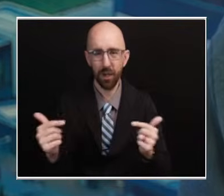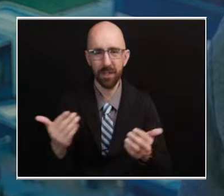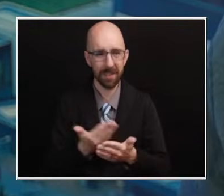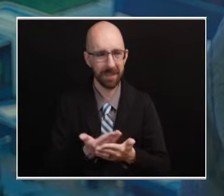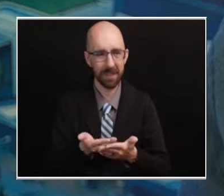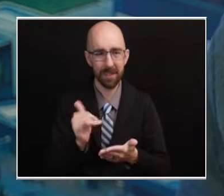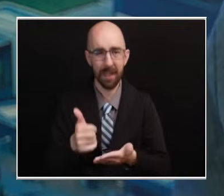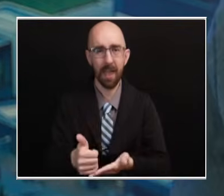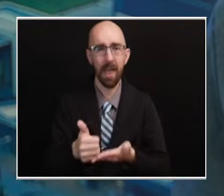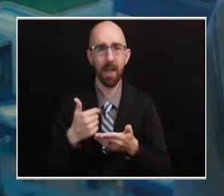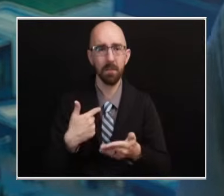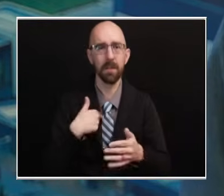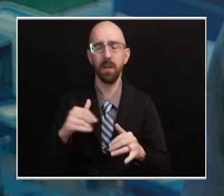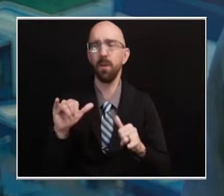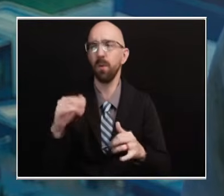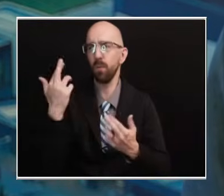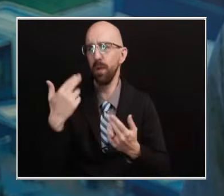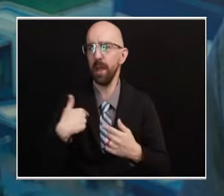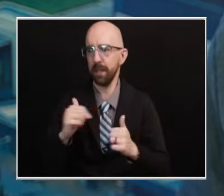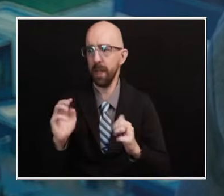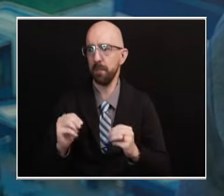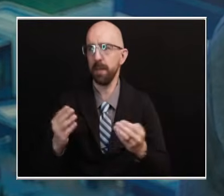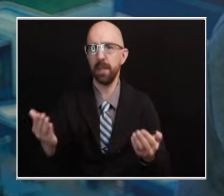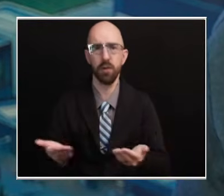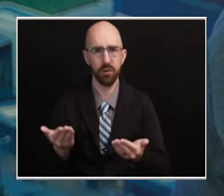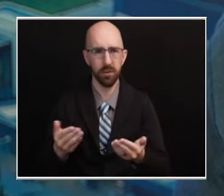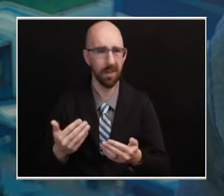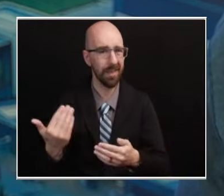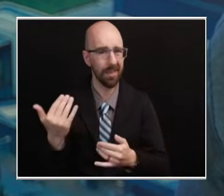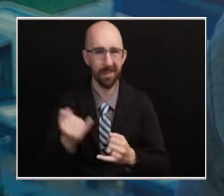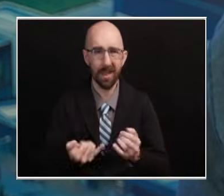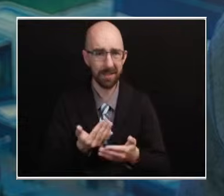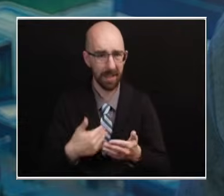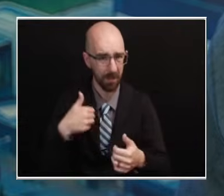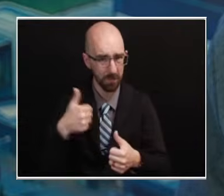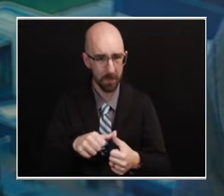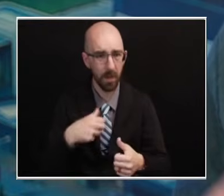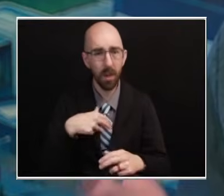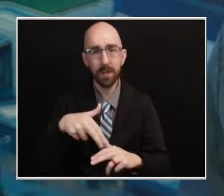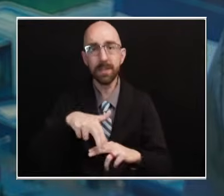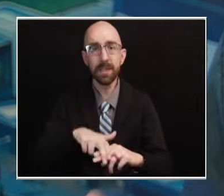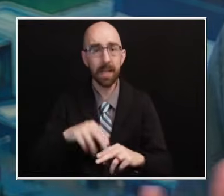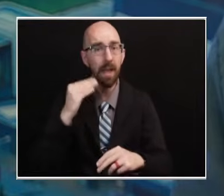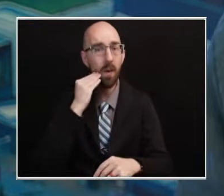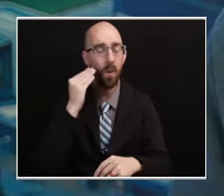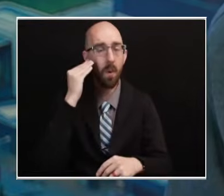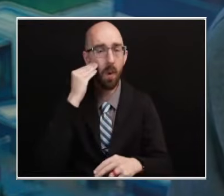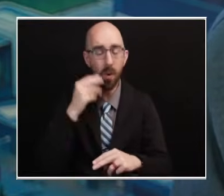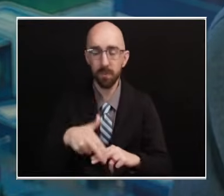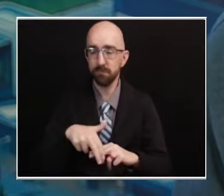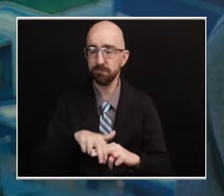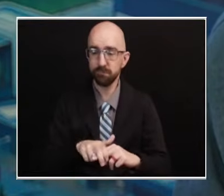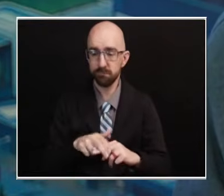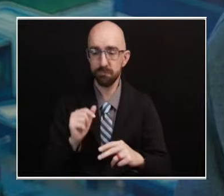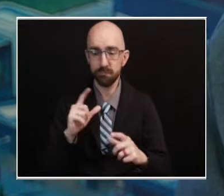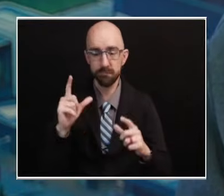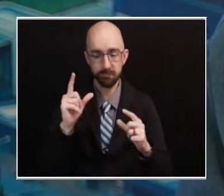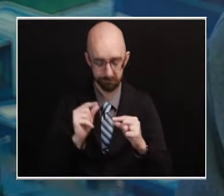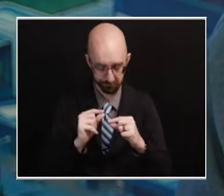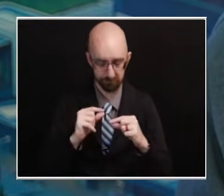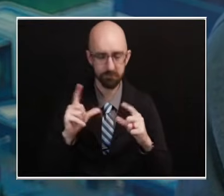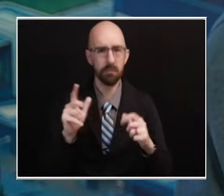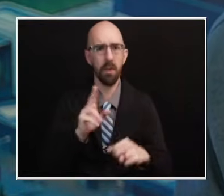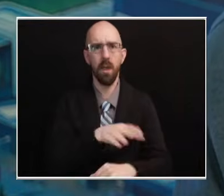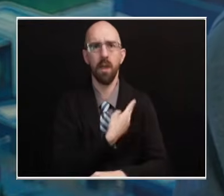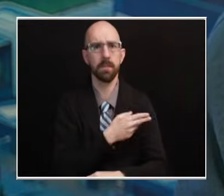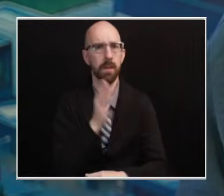orient me, because the last thing I remember was I was sitting in a chair at home, and I woke up in a hospital bed. So